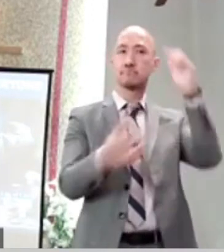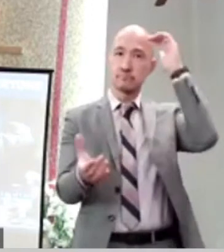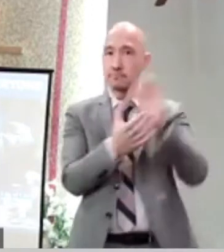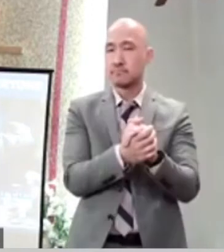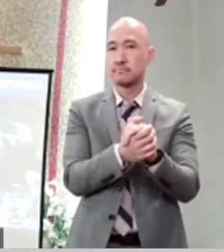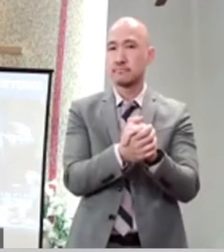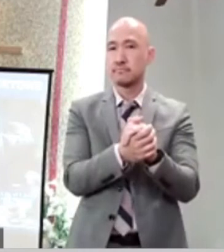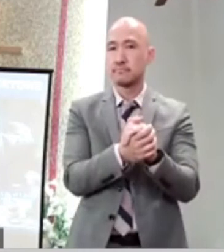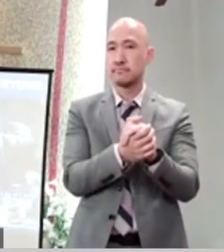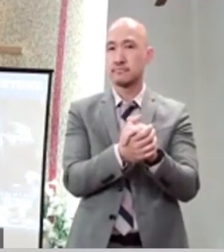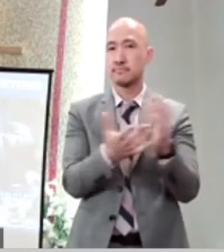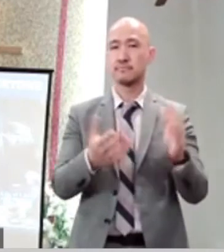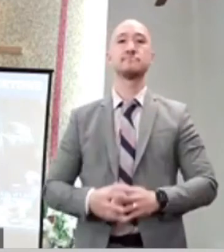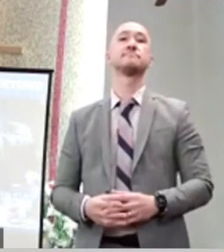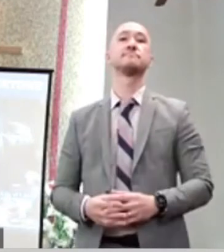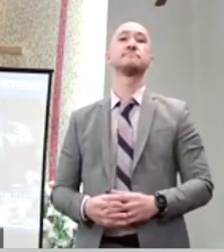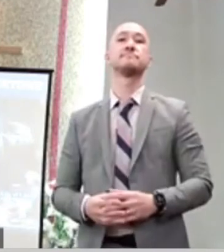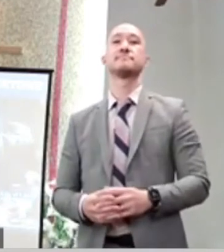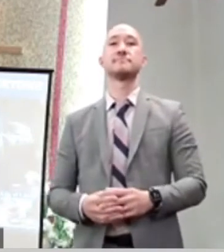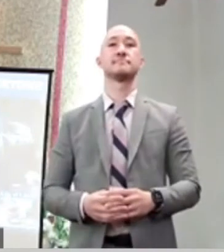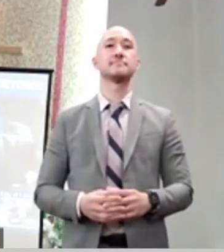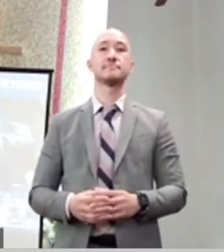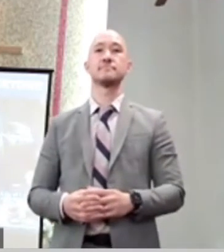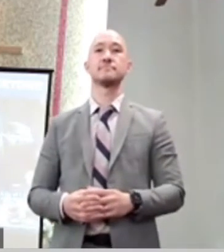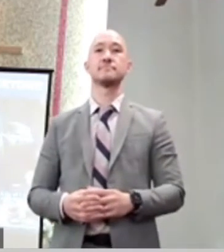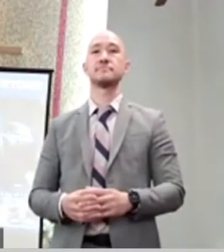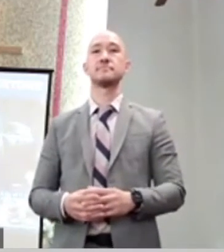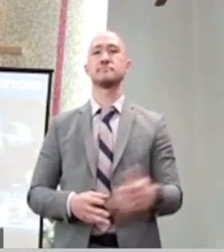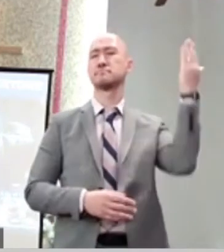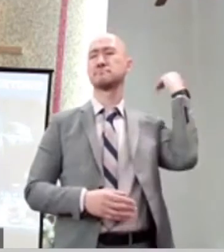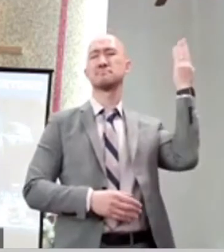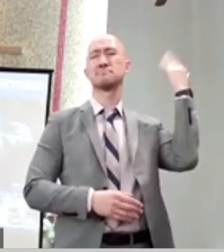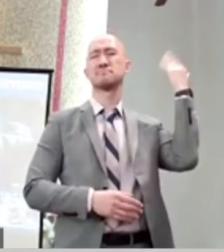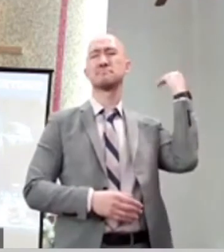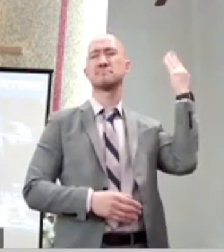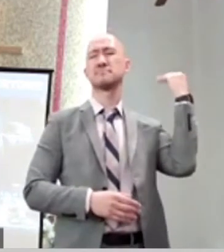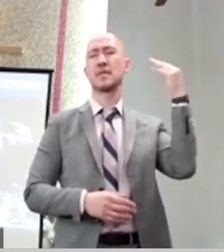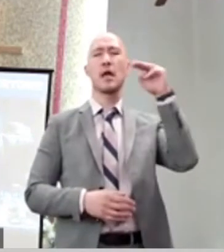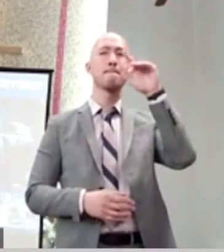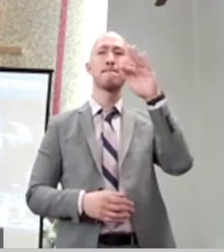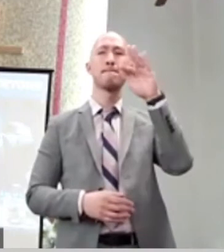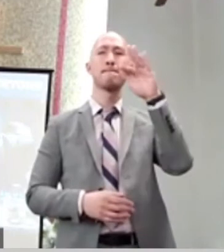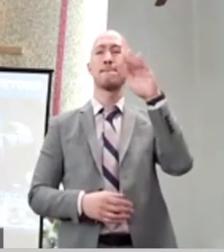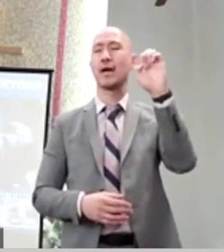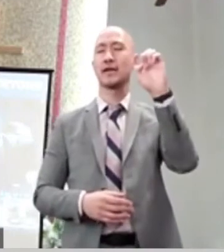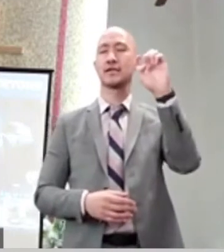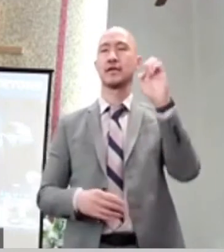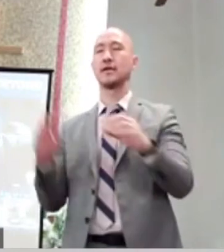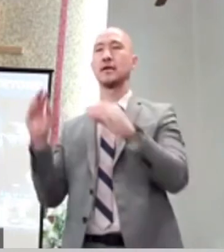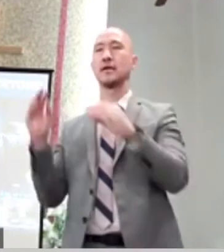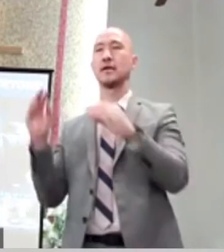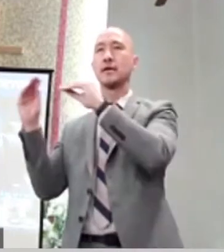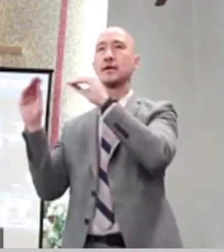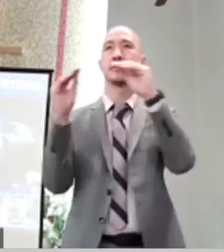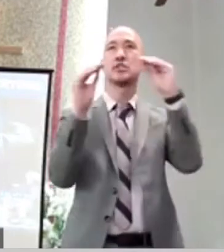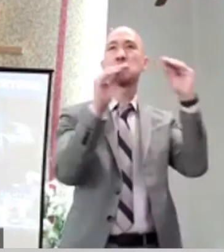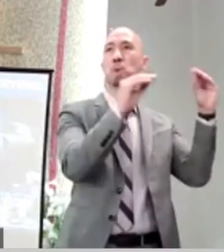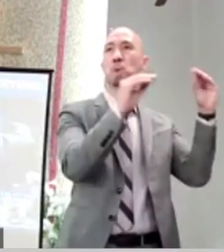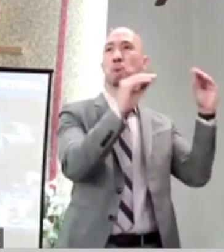own disciples. We heard from Mike Chan's lesson a few Bible classes ago, how Jesus